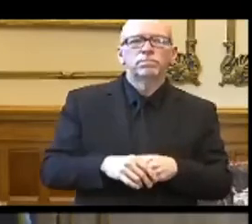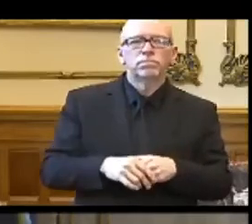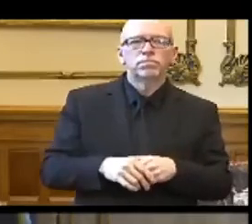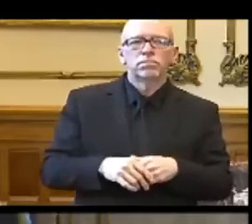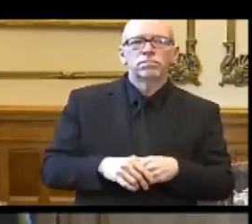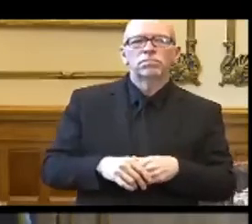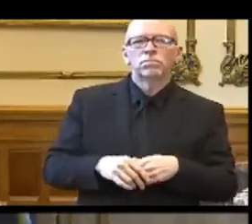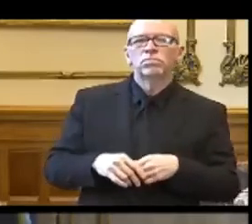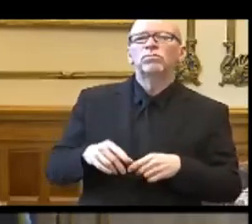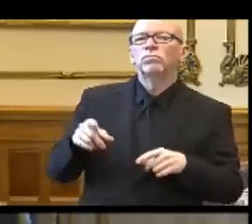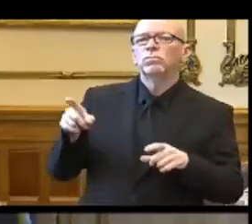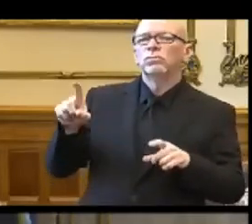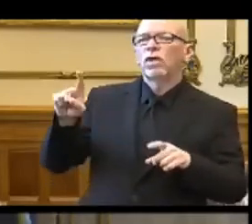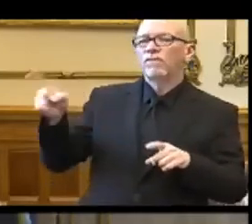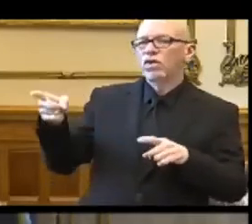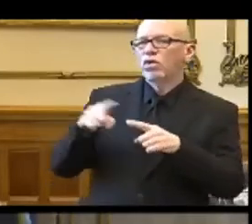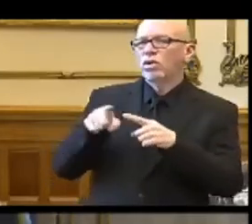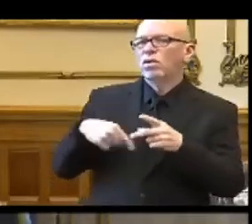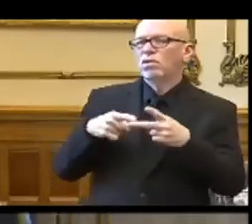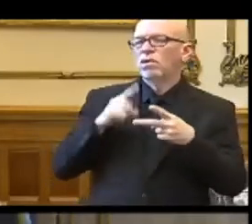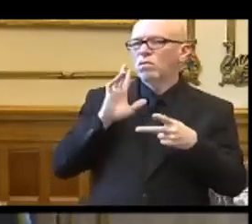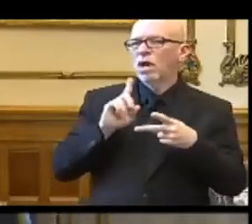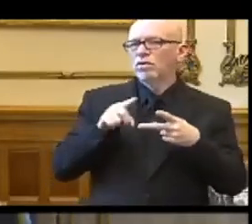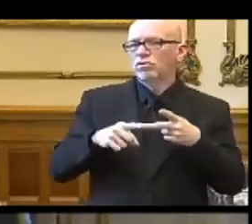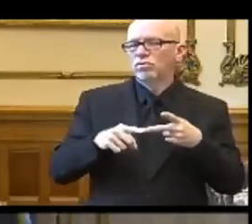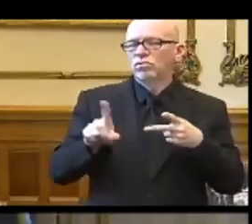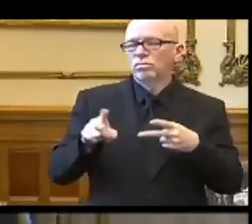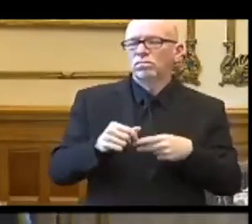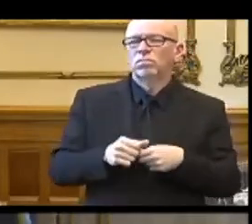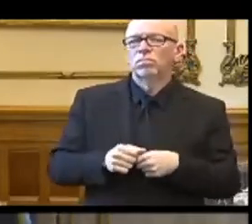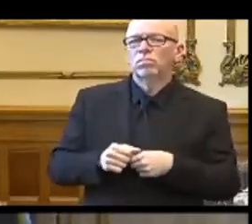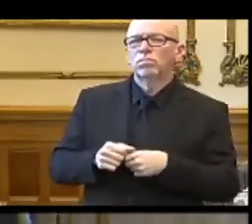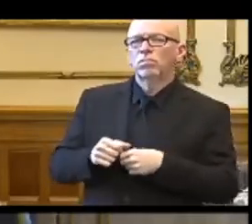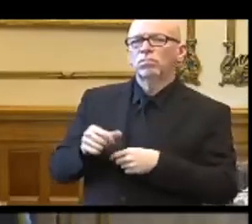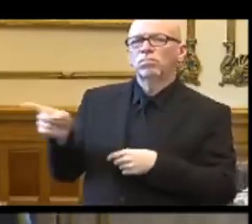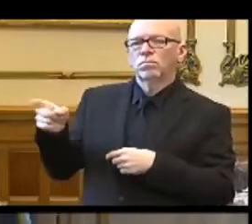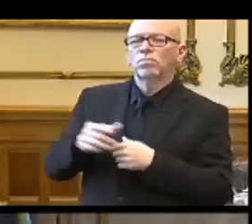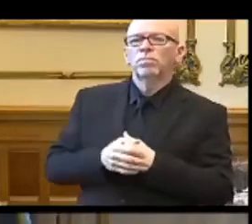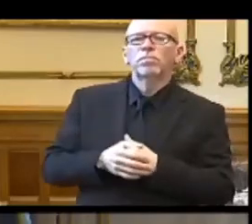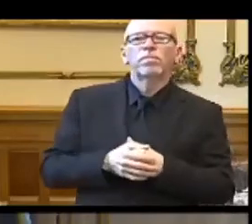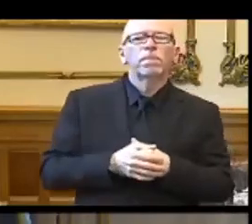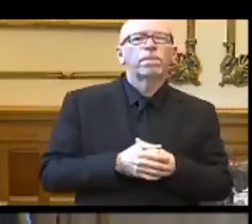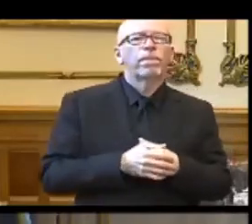take the first one and then we'll elaborate on that, Sherry. Here's next. Okay.